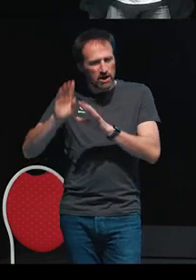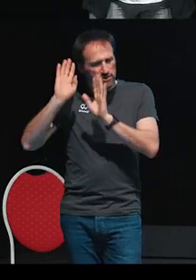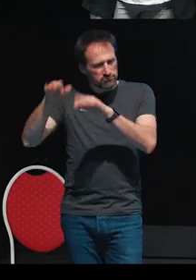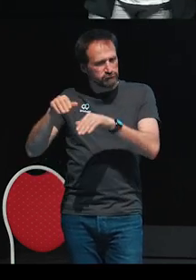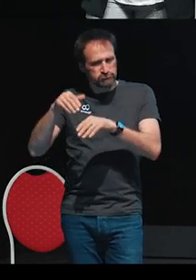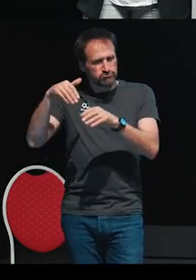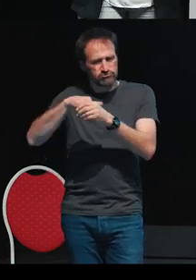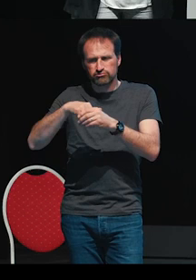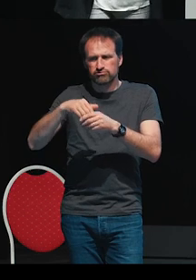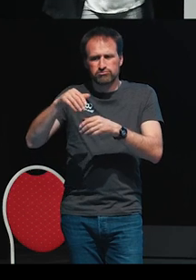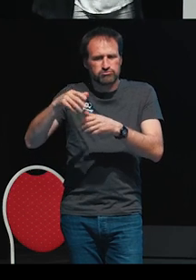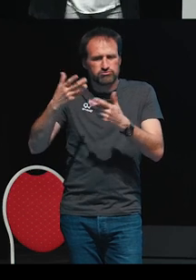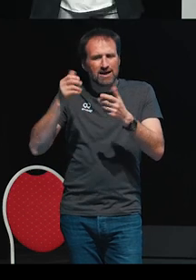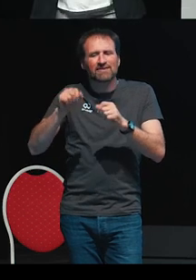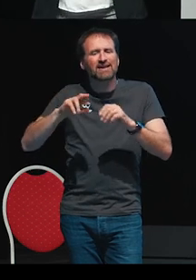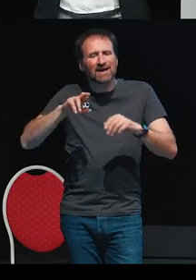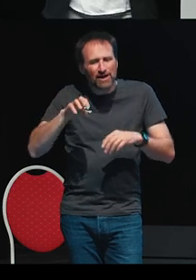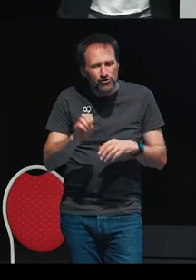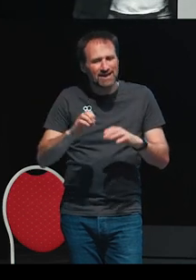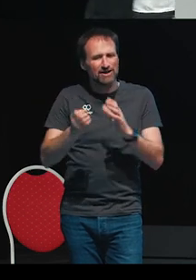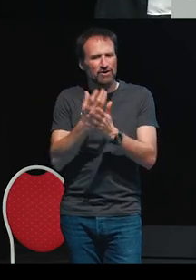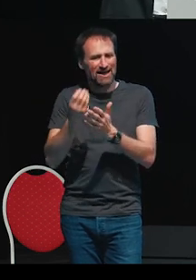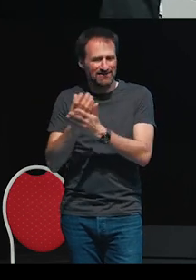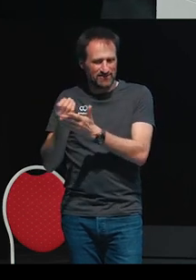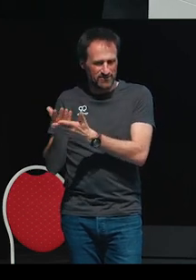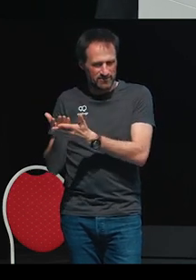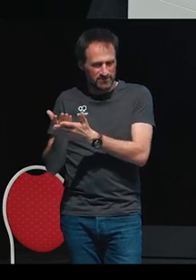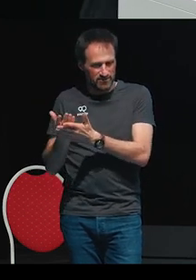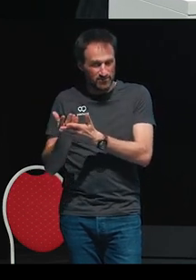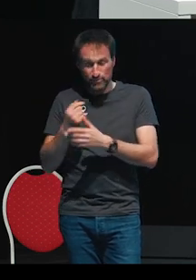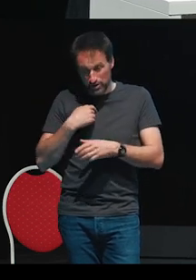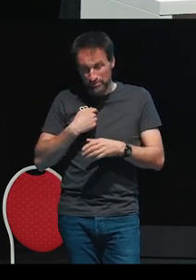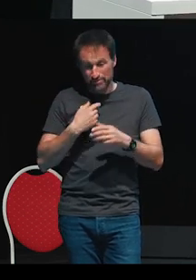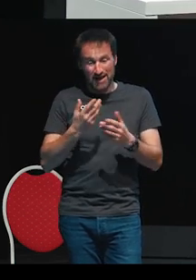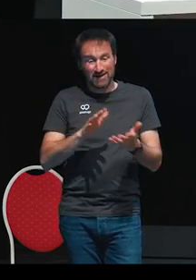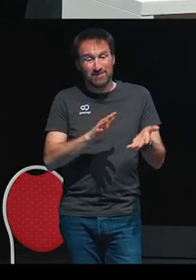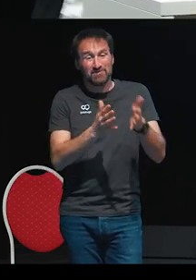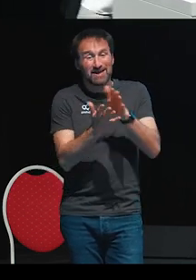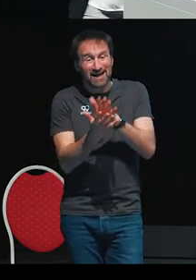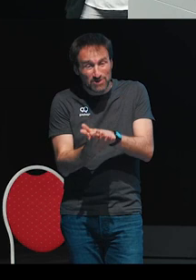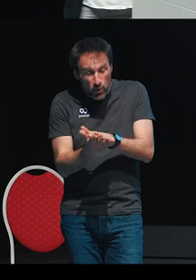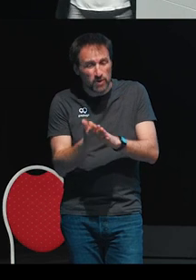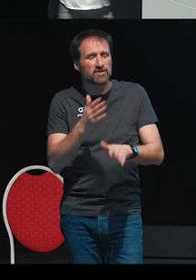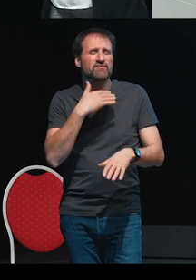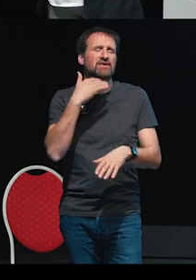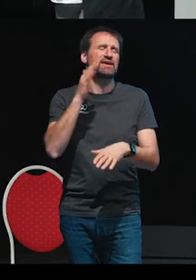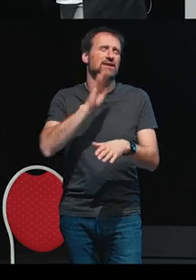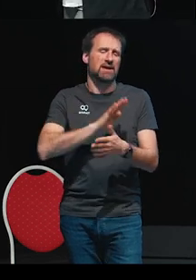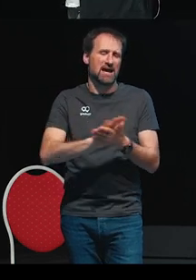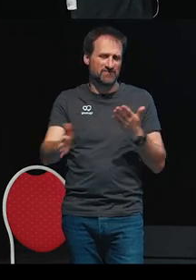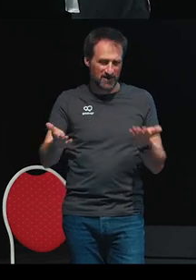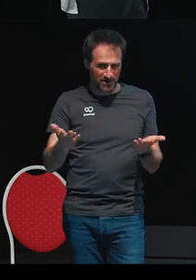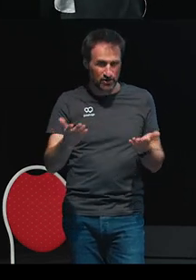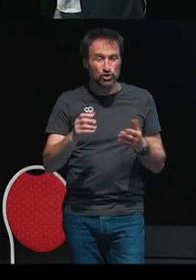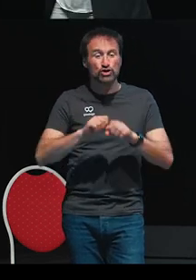be recreated. So migration becomes much, much simpler, and system recovery